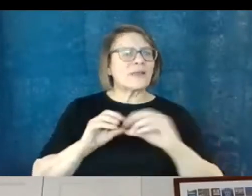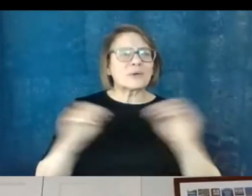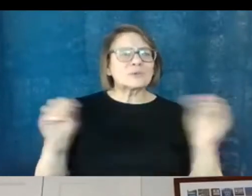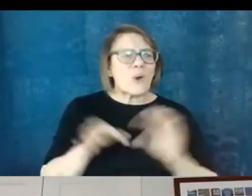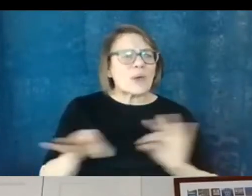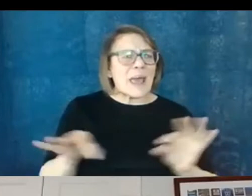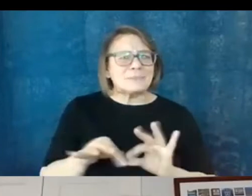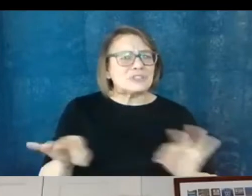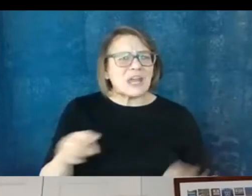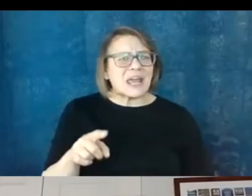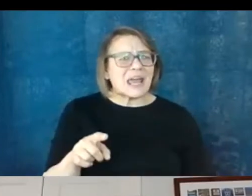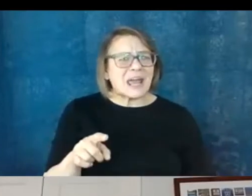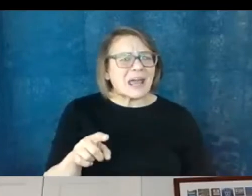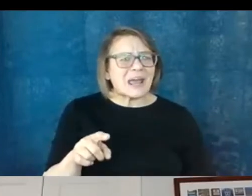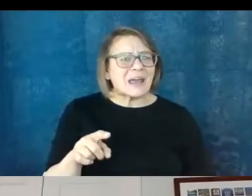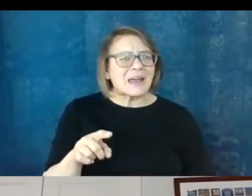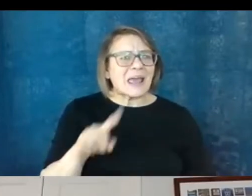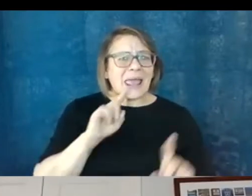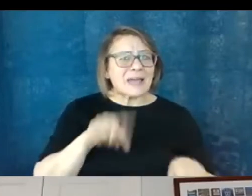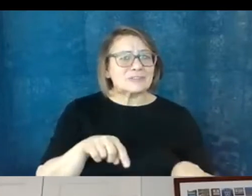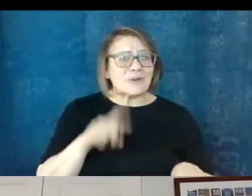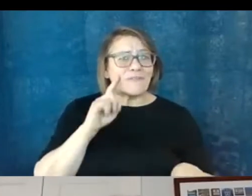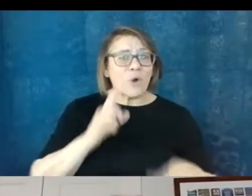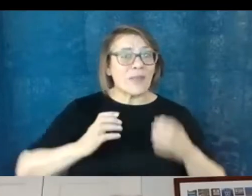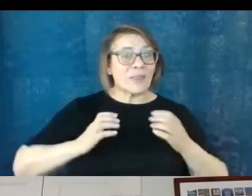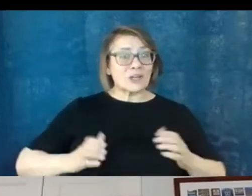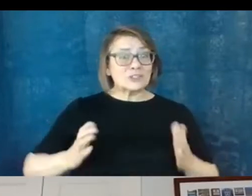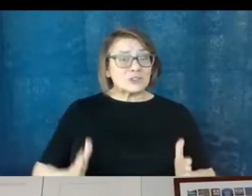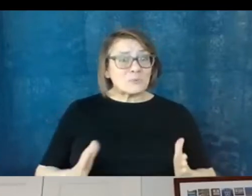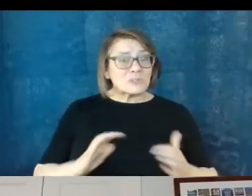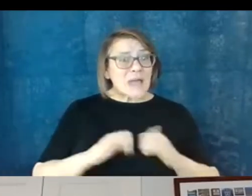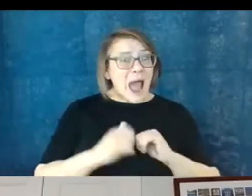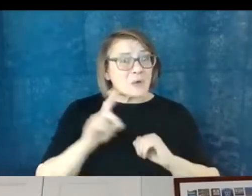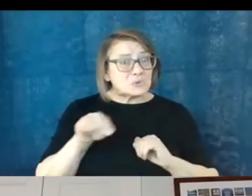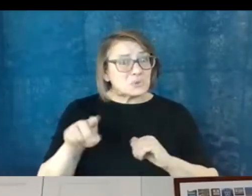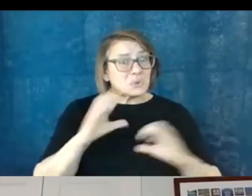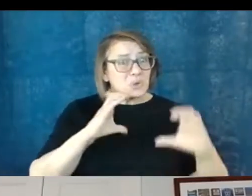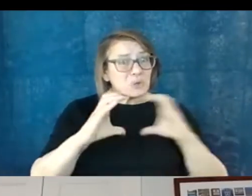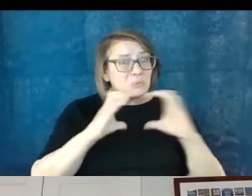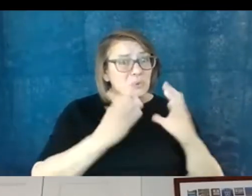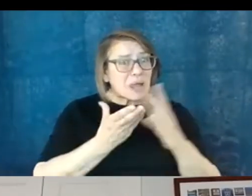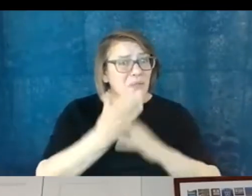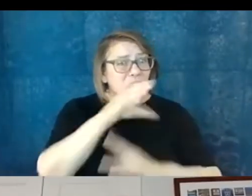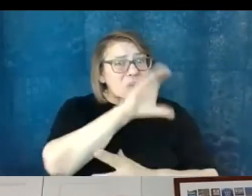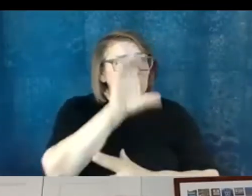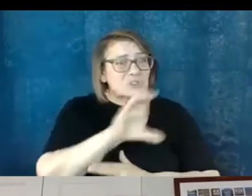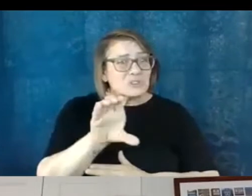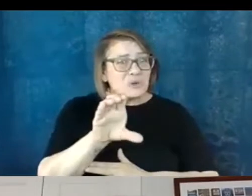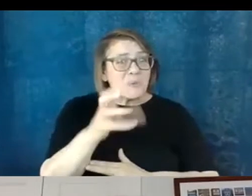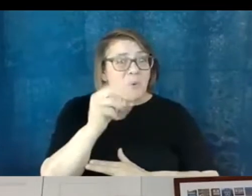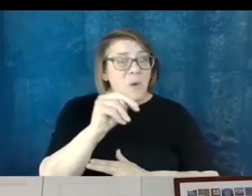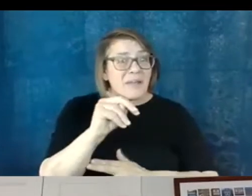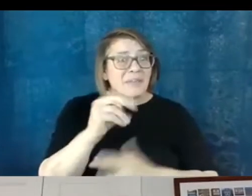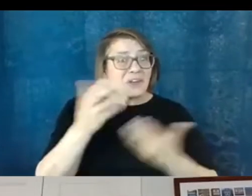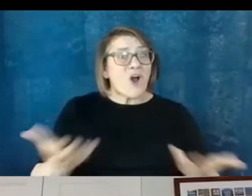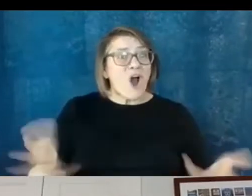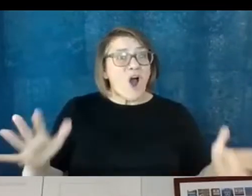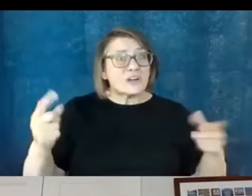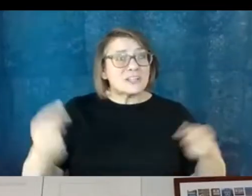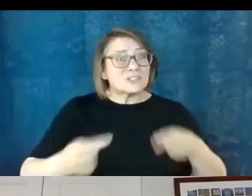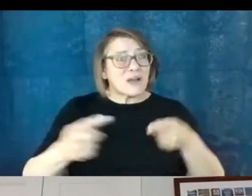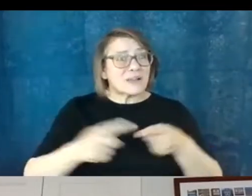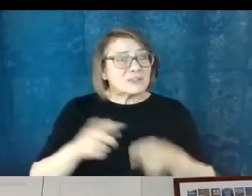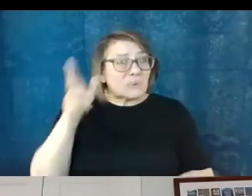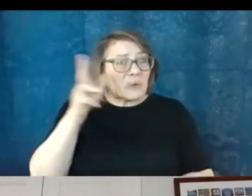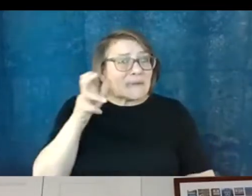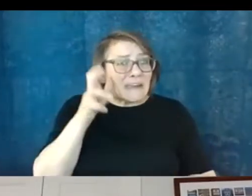captioning, solutions for the consumers. How do you communicate through Zoom when they're already struggling to hear? And we have